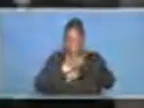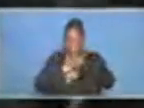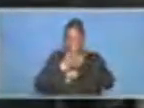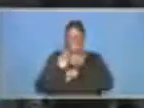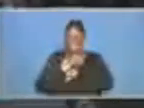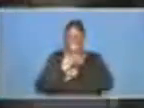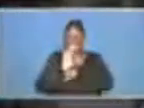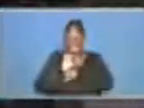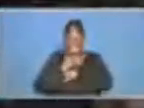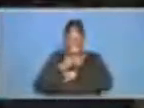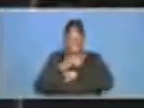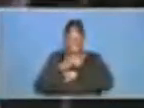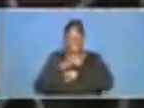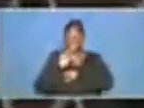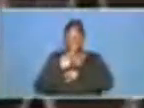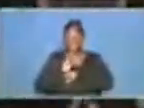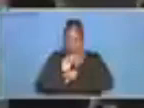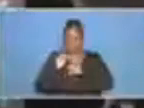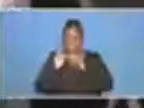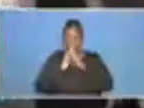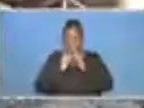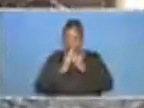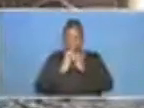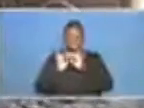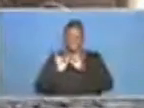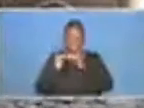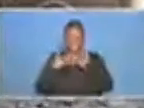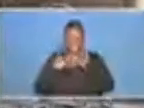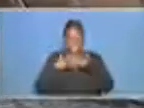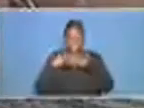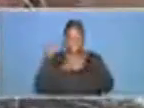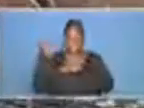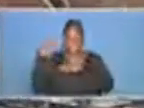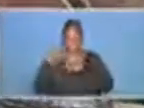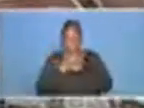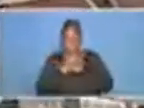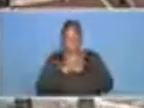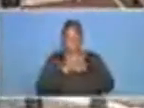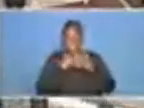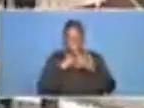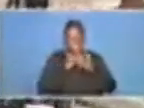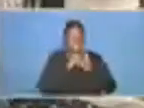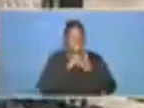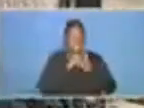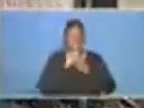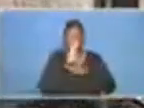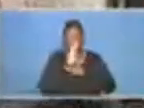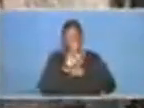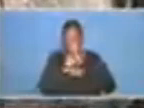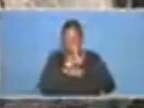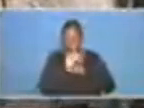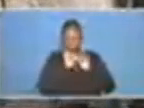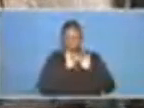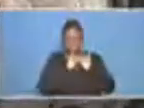To date, the cause of the fire remains under investigation, and according to the minister, BPL's insurance adjusters must also complete their